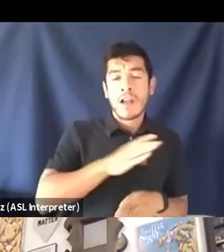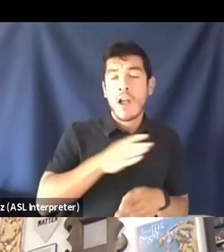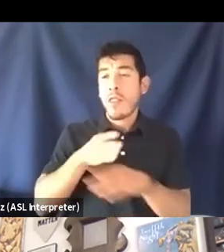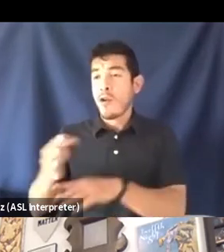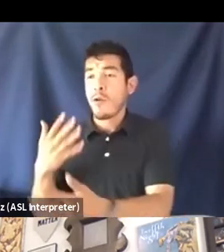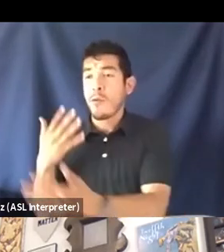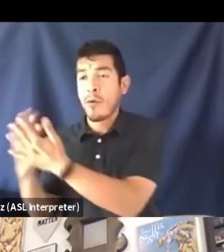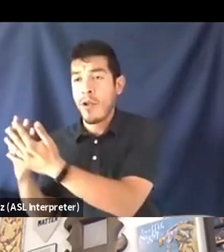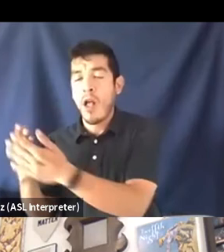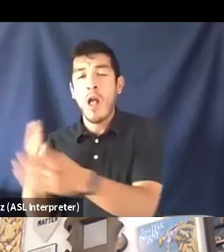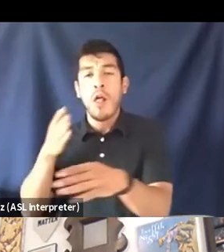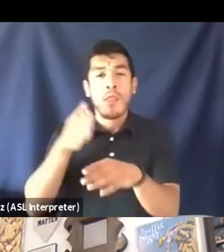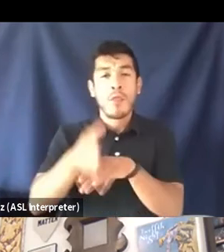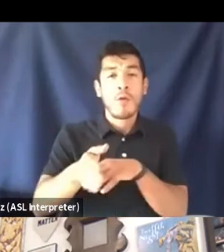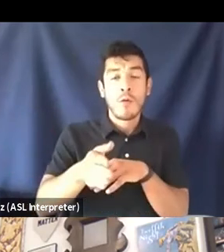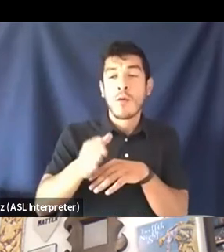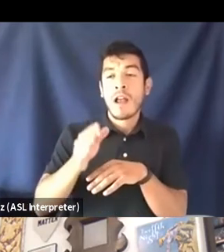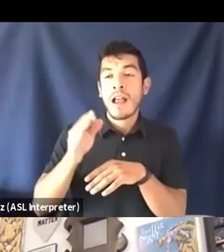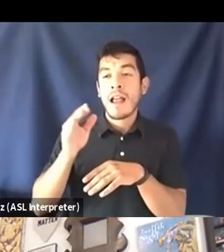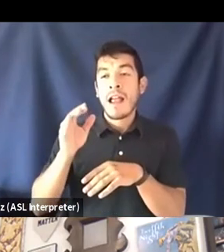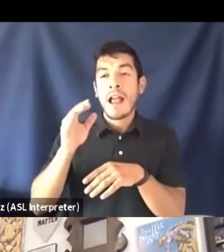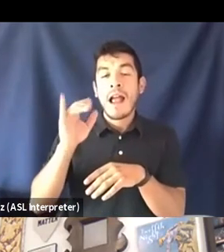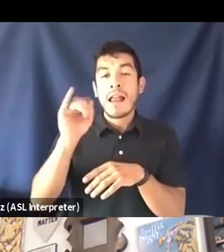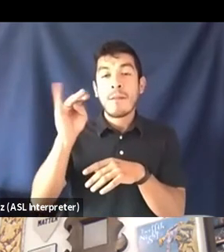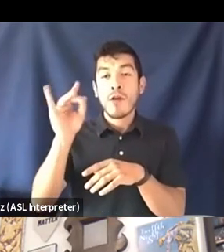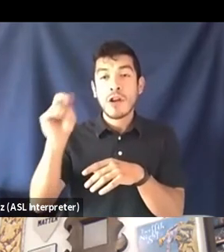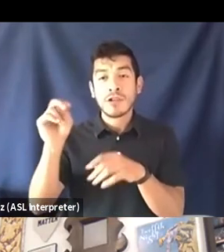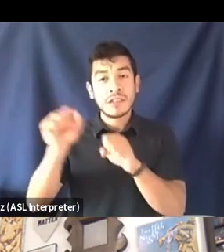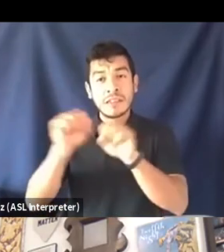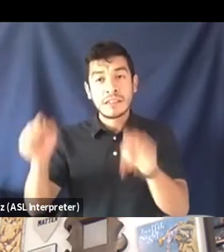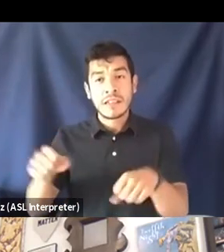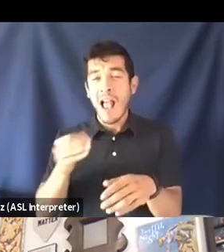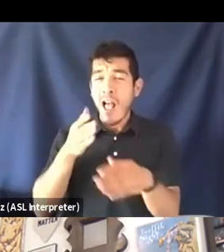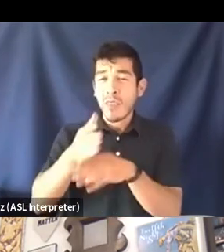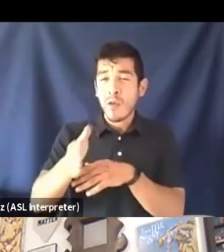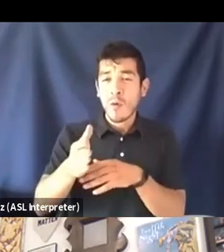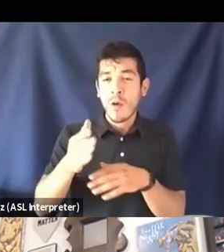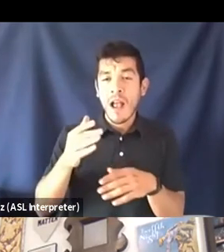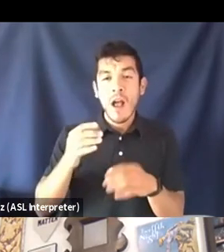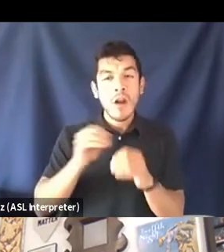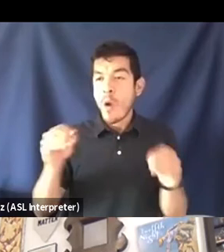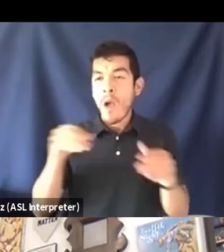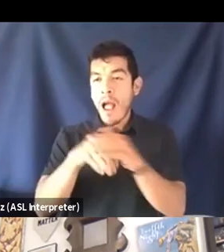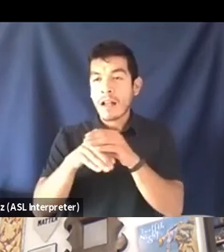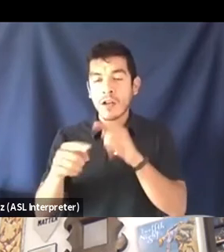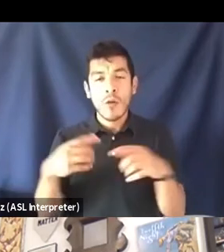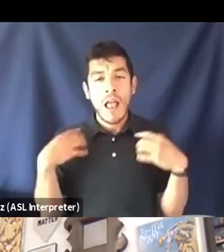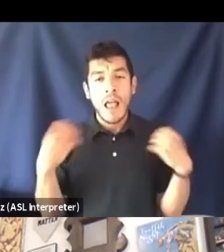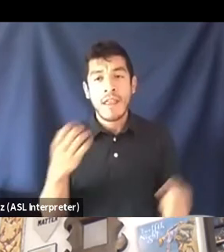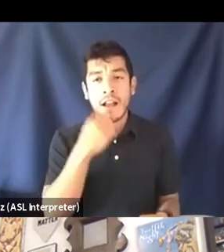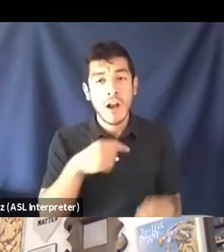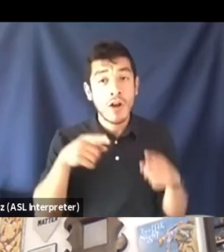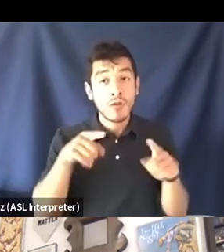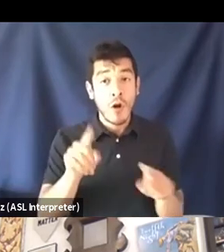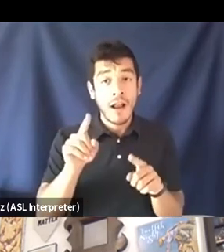the immigration detention system, and through lack of access to healthcare during the pandemic. So I'll let others